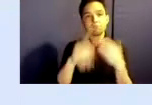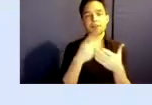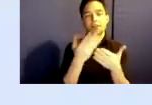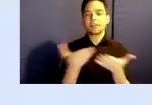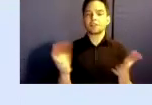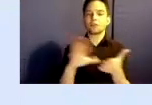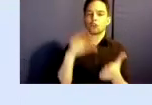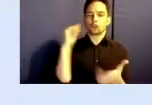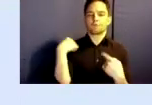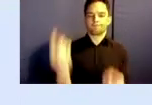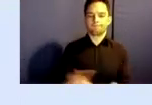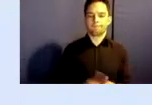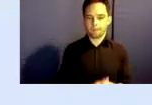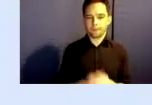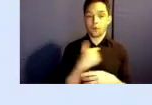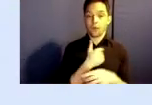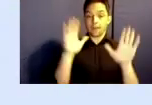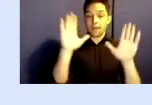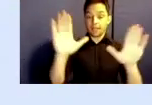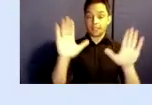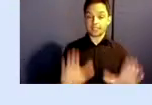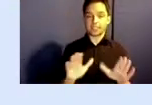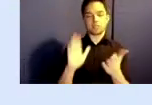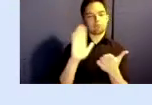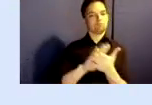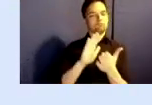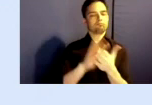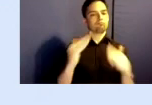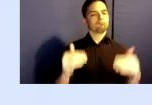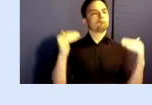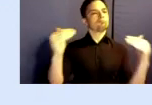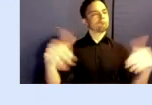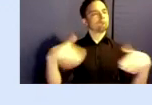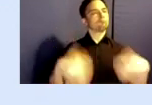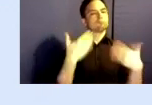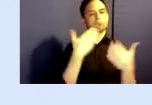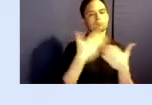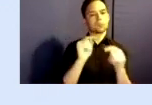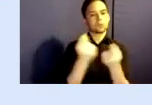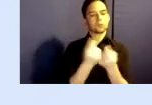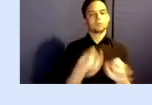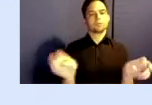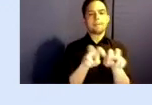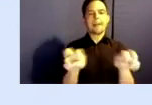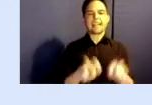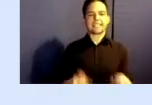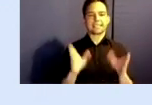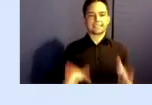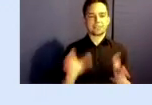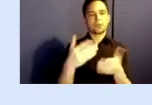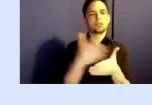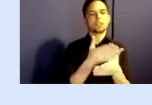have an excellent, esteemed group of panelists today who will share their experiences. They will help guide us